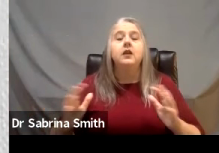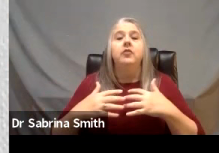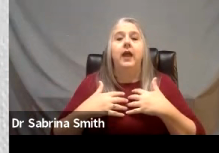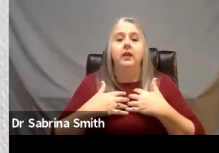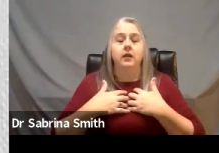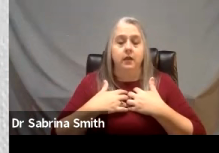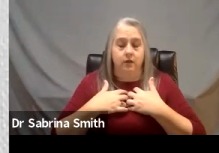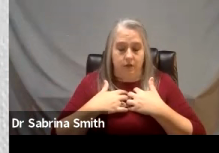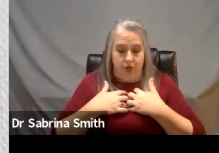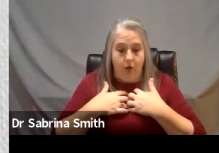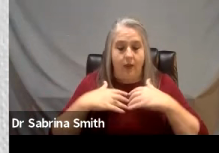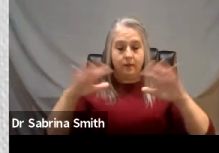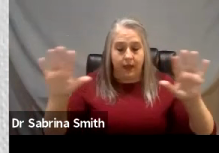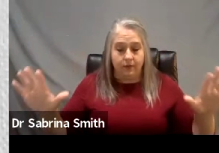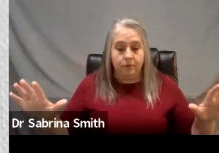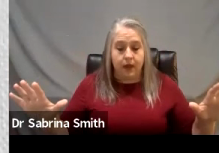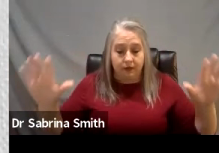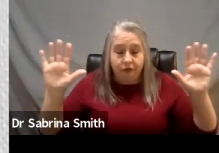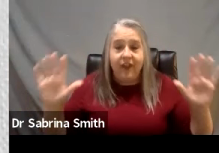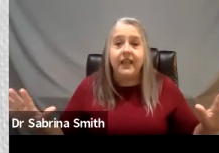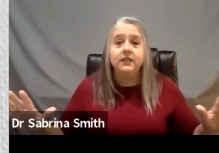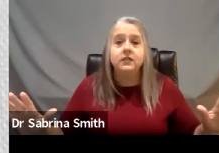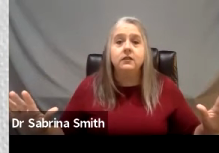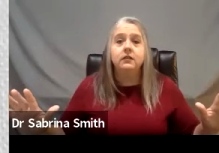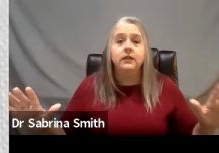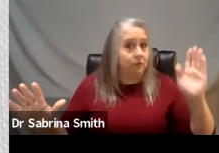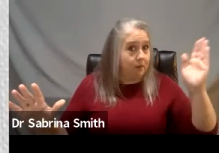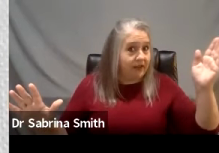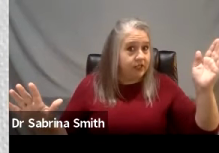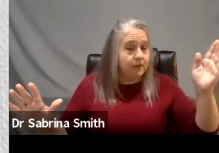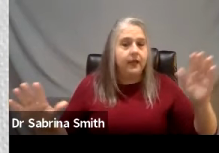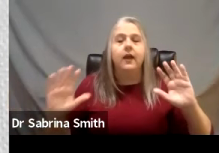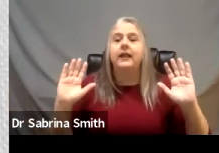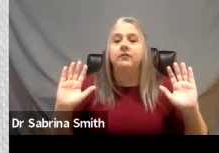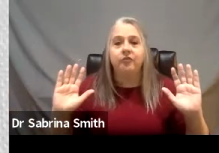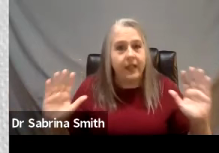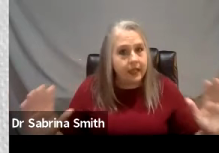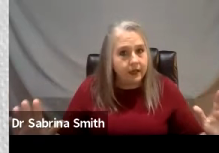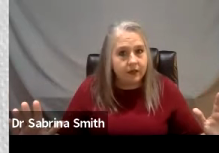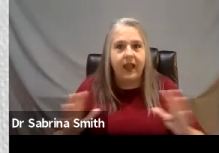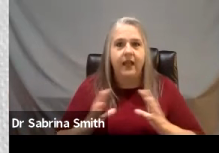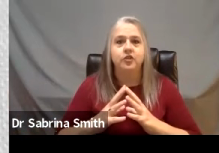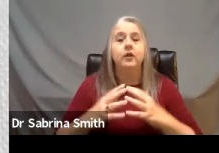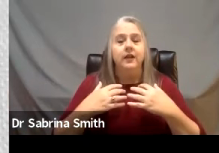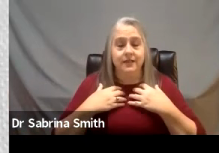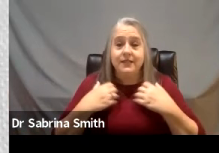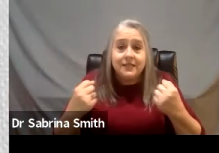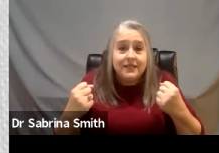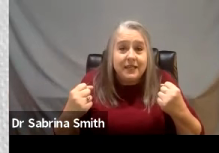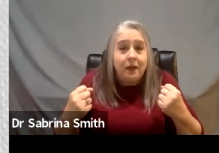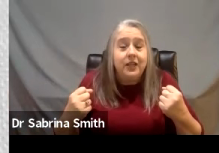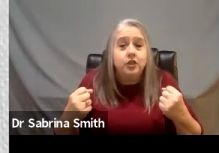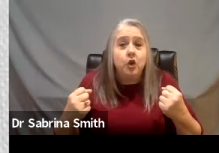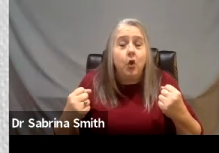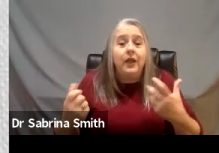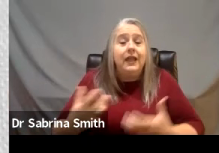something that, you know, I can fake it. And remember, fake it till you make it. I can fake it if I have to, because this is